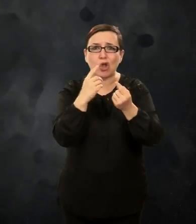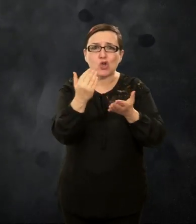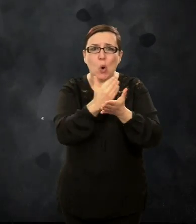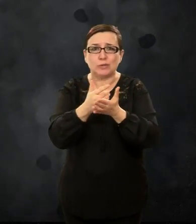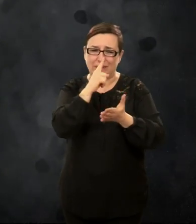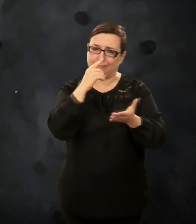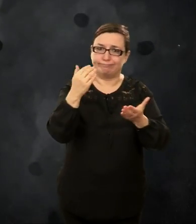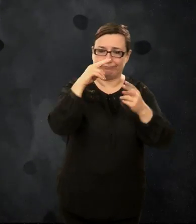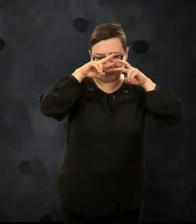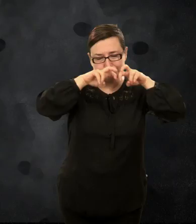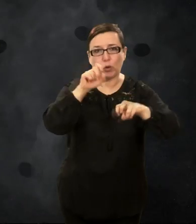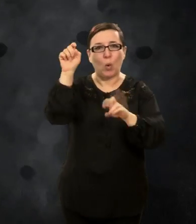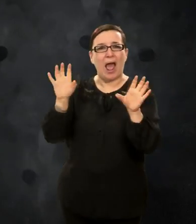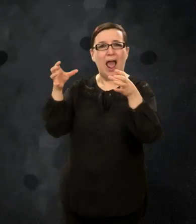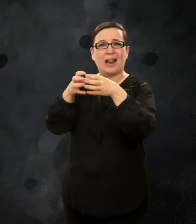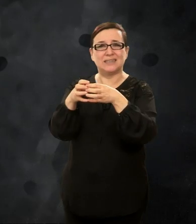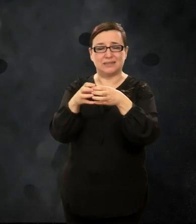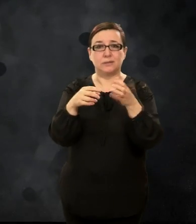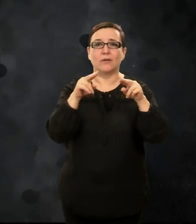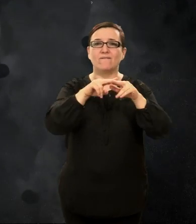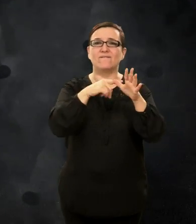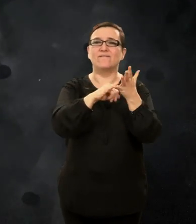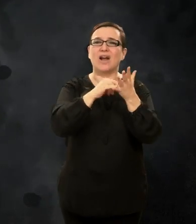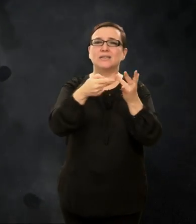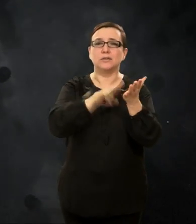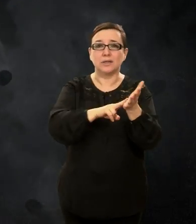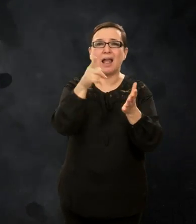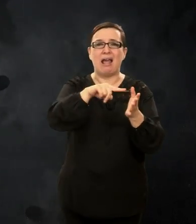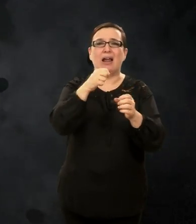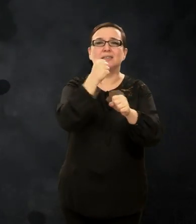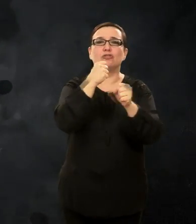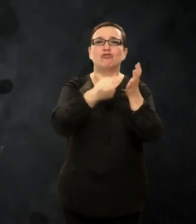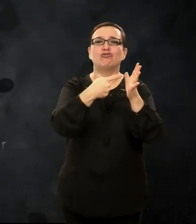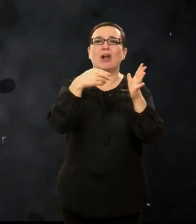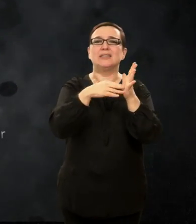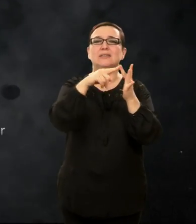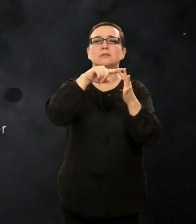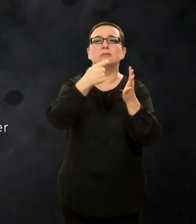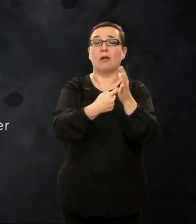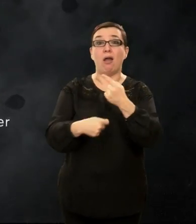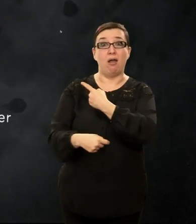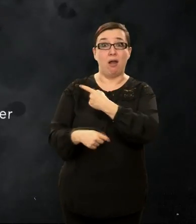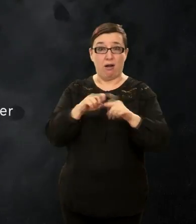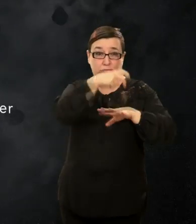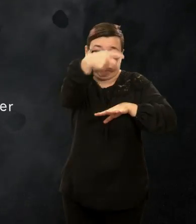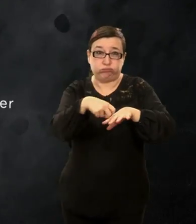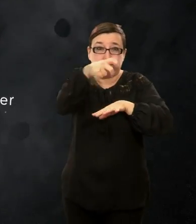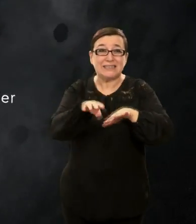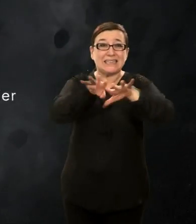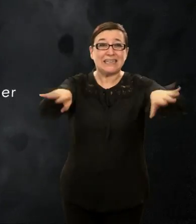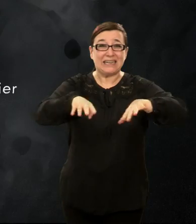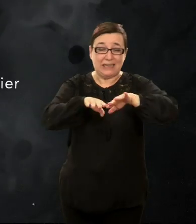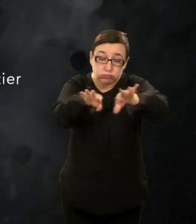utilized by the Allies, Tanny Fasson, the first lieutenant on Petard, and able seaman Colin Grazier immediately leap into the